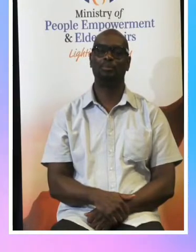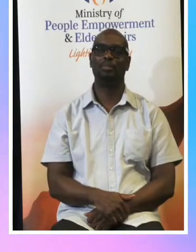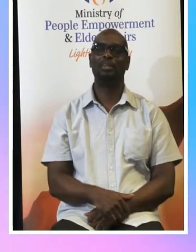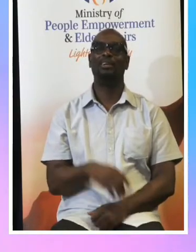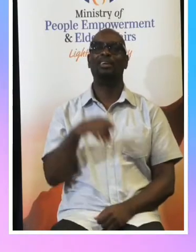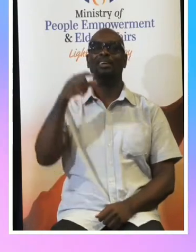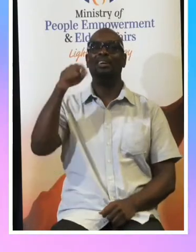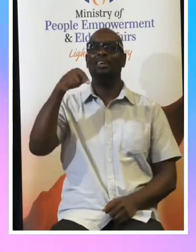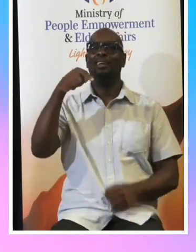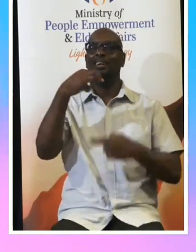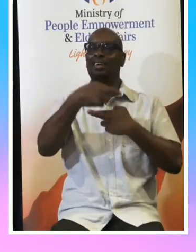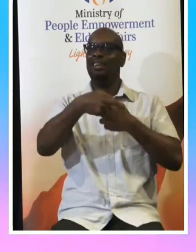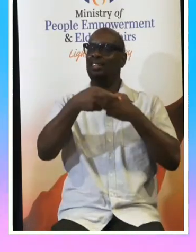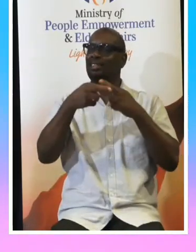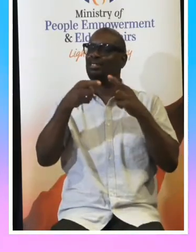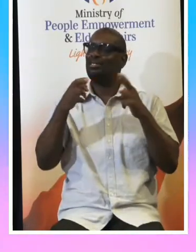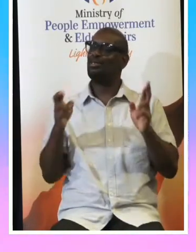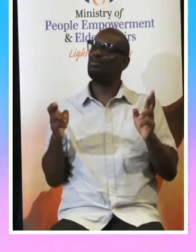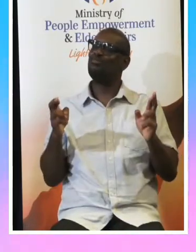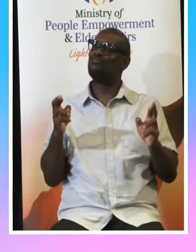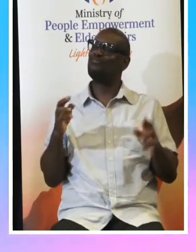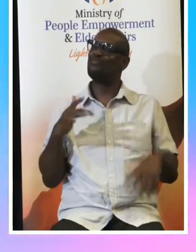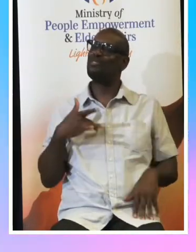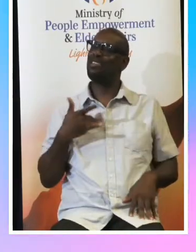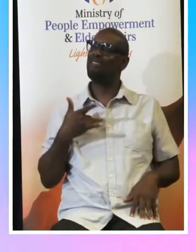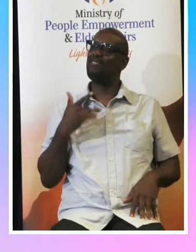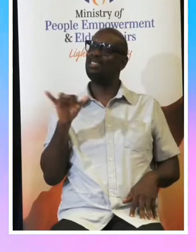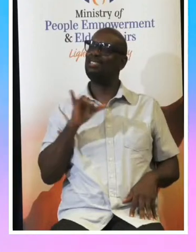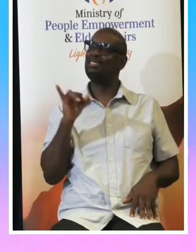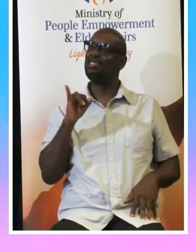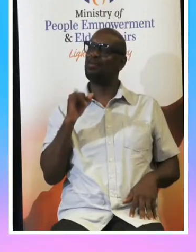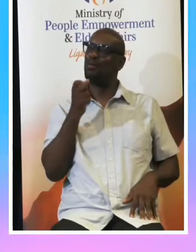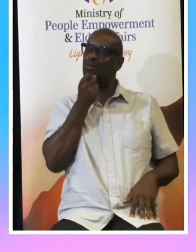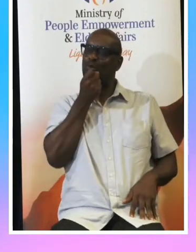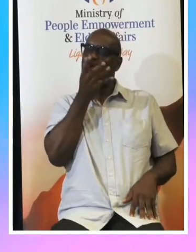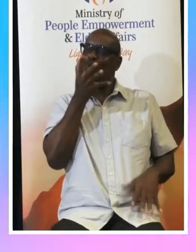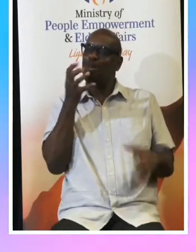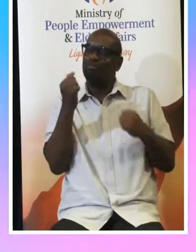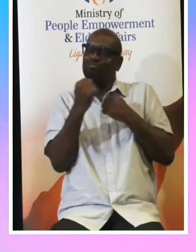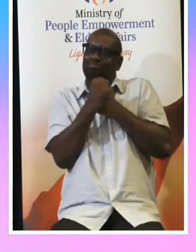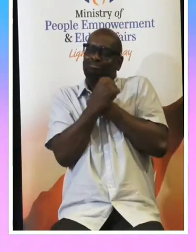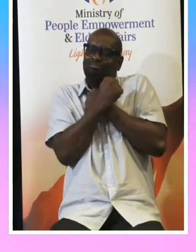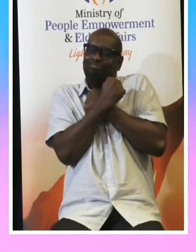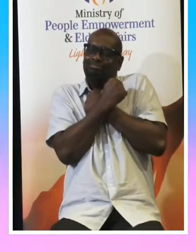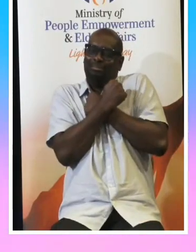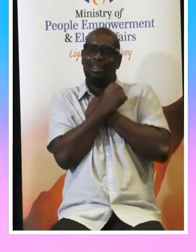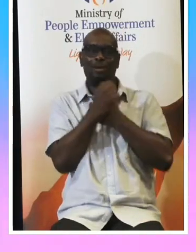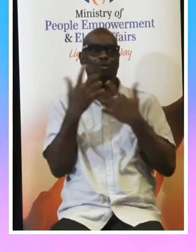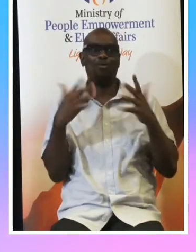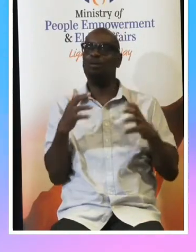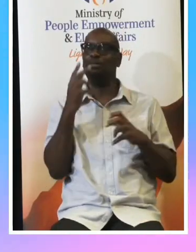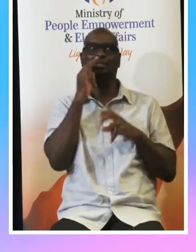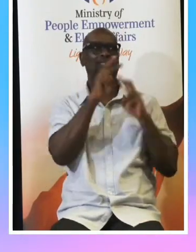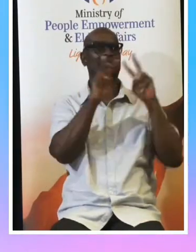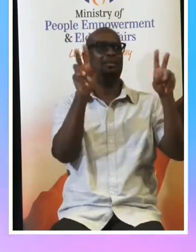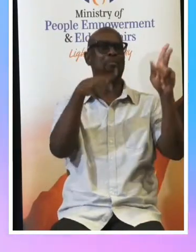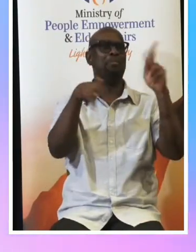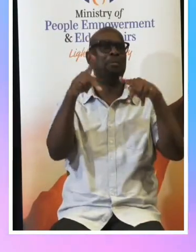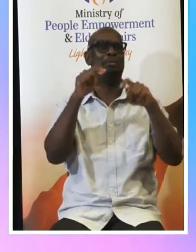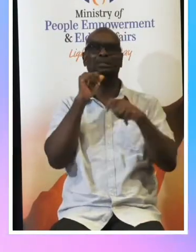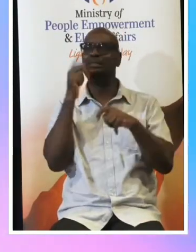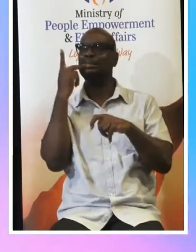This room feels like a warm hug. There are some of you whom I have not seen in a very long time, and it's great to see